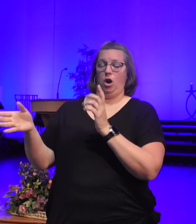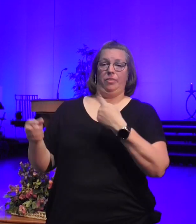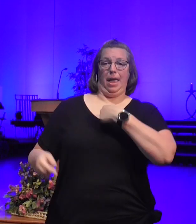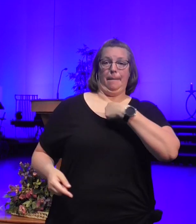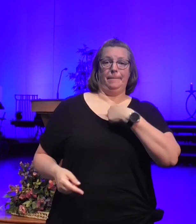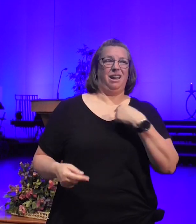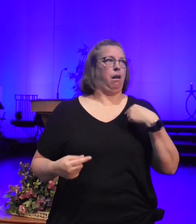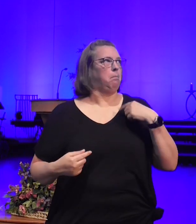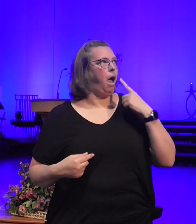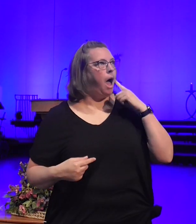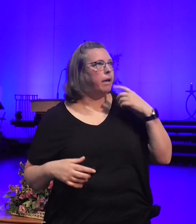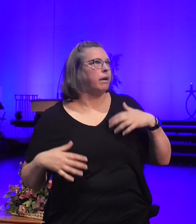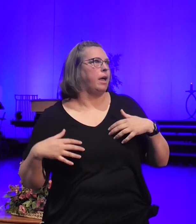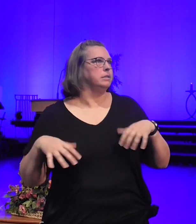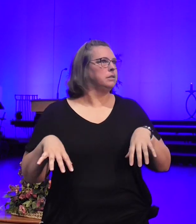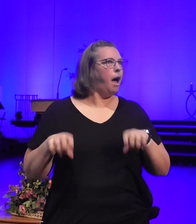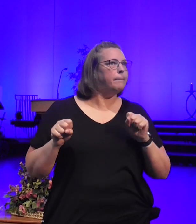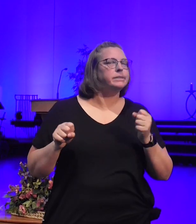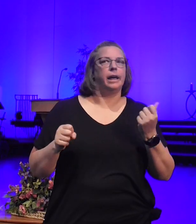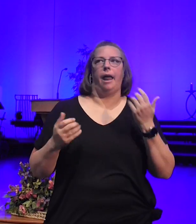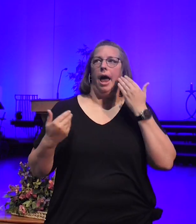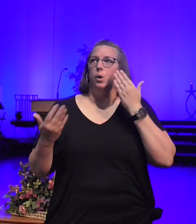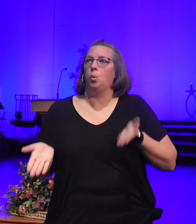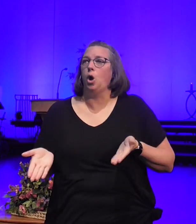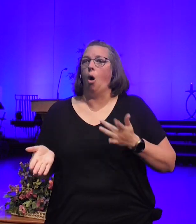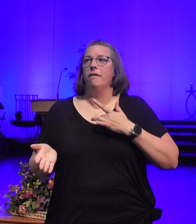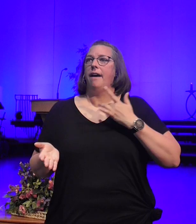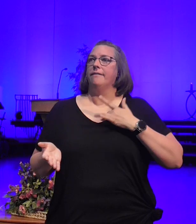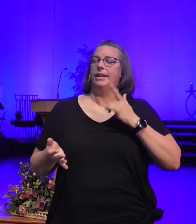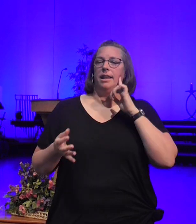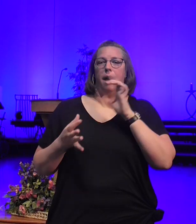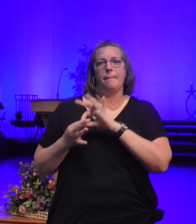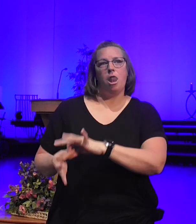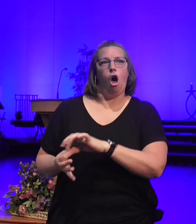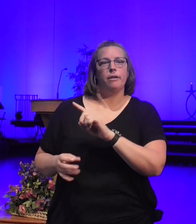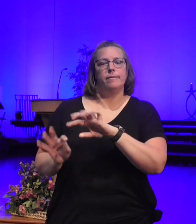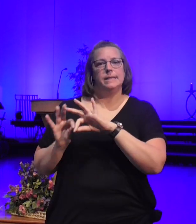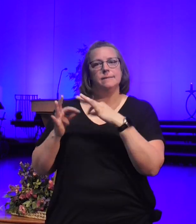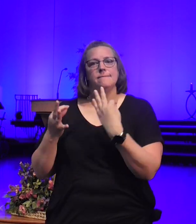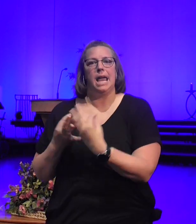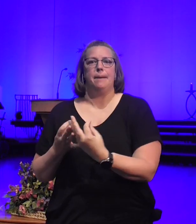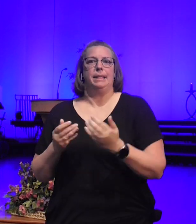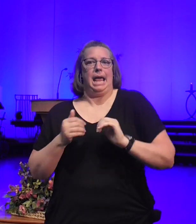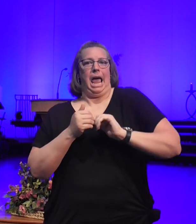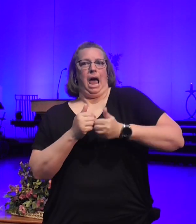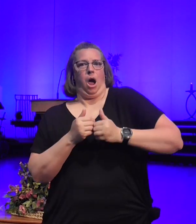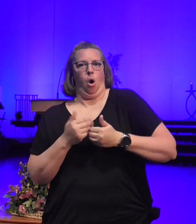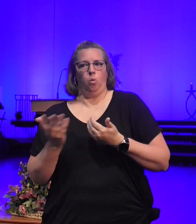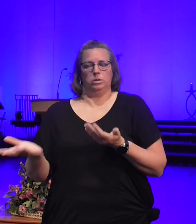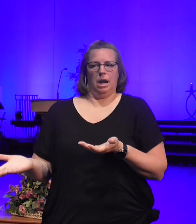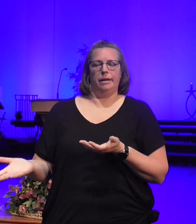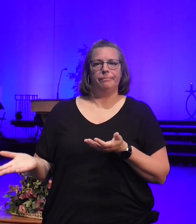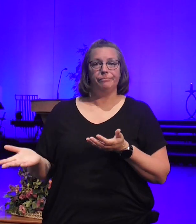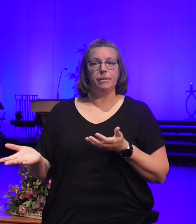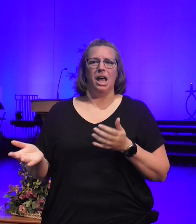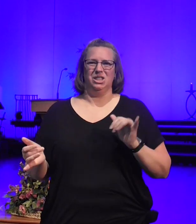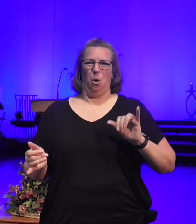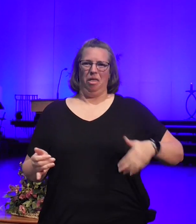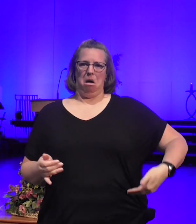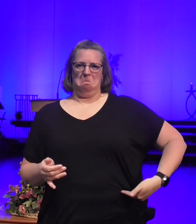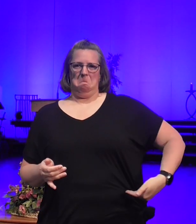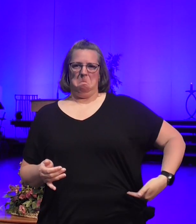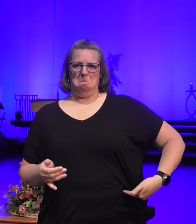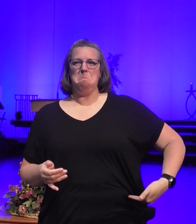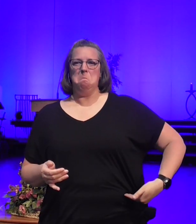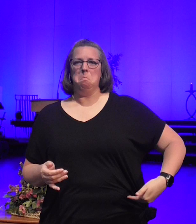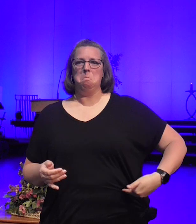I adopted? I don't know. I mean, I don't feel like I belong in this family. How did I get here? And so we might have had that core sense